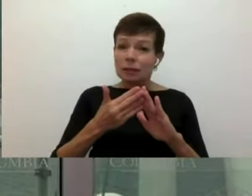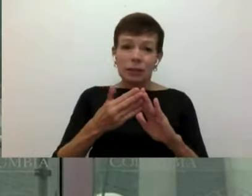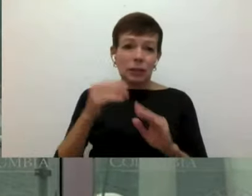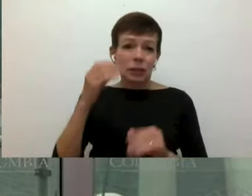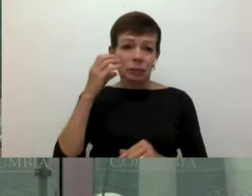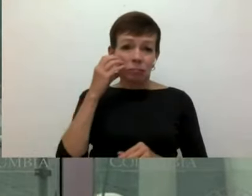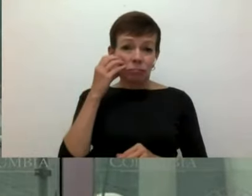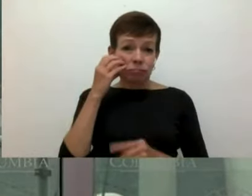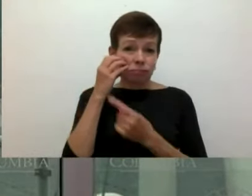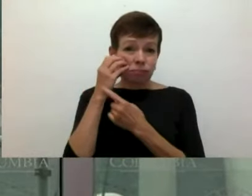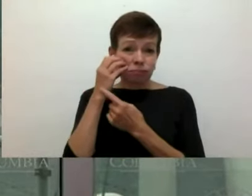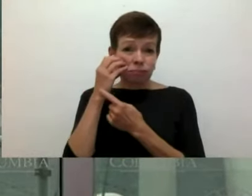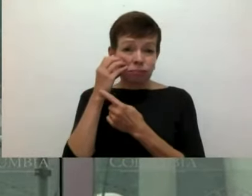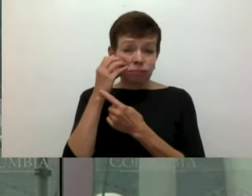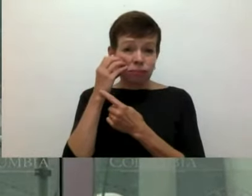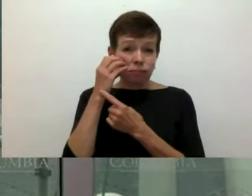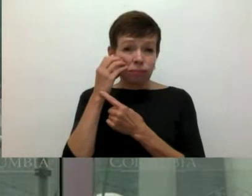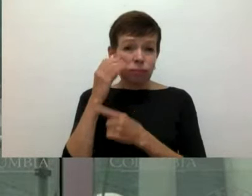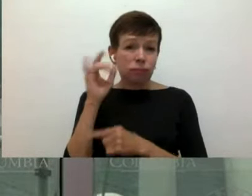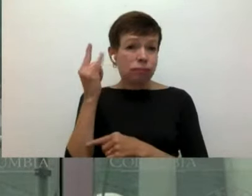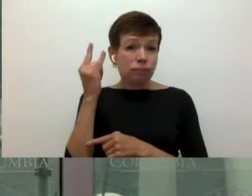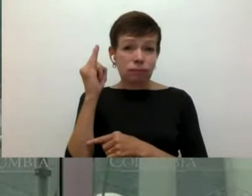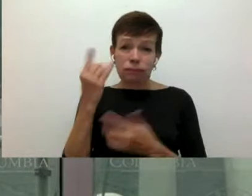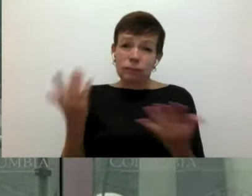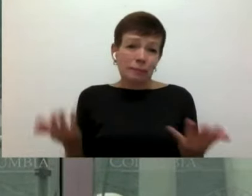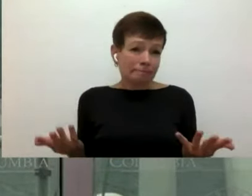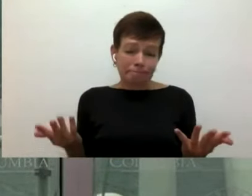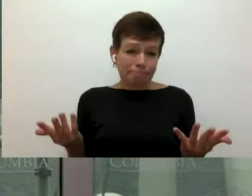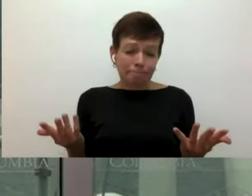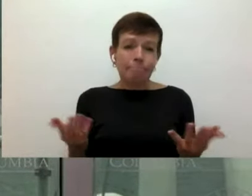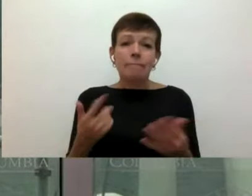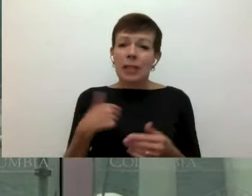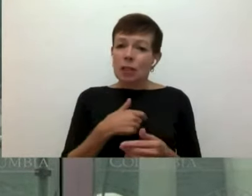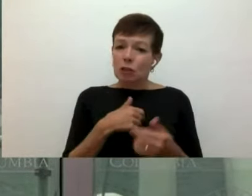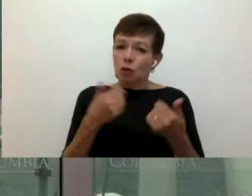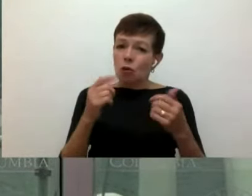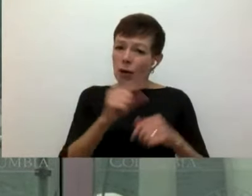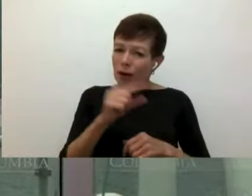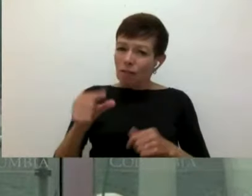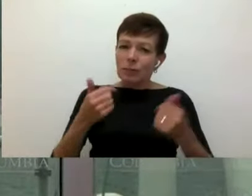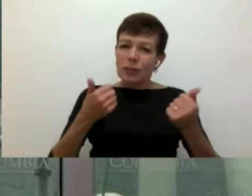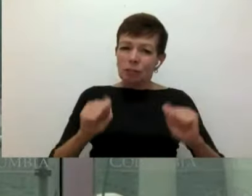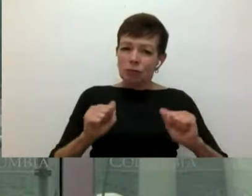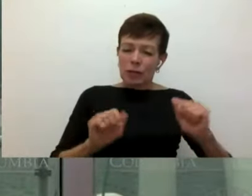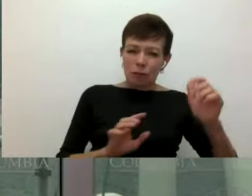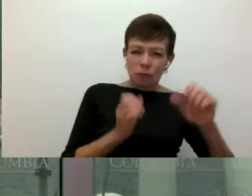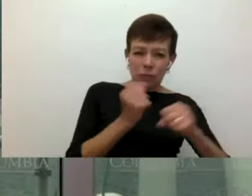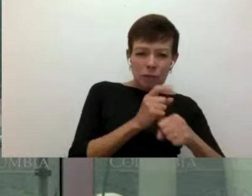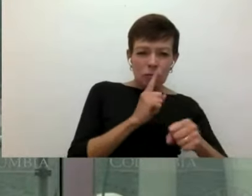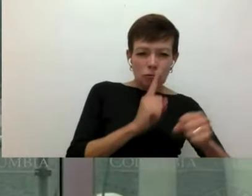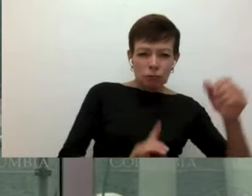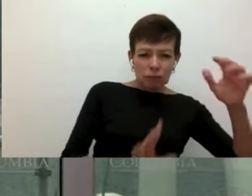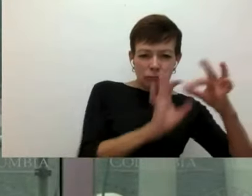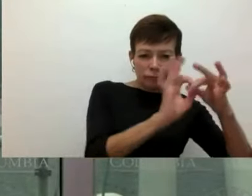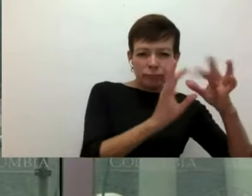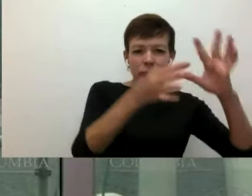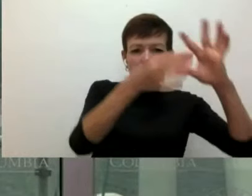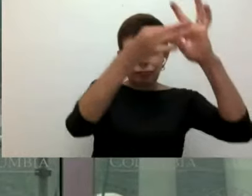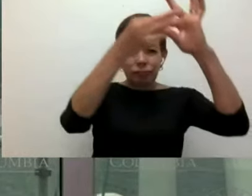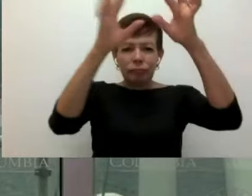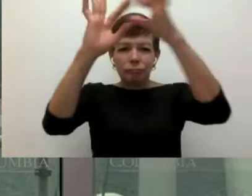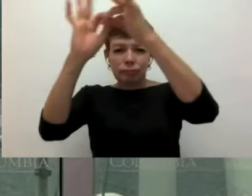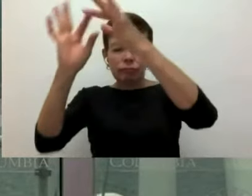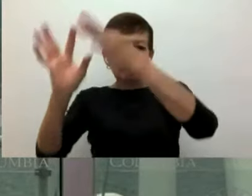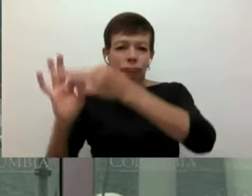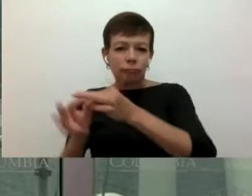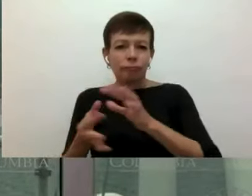is spotty. It is something obviously that our government is working on with our connectivity work to try